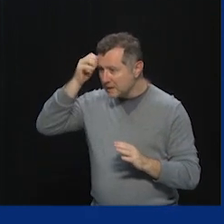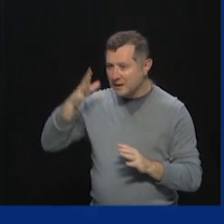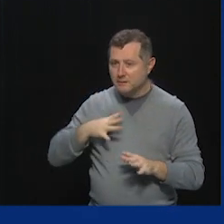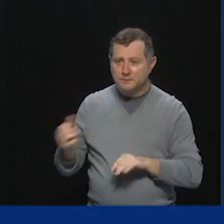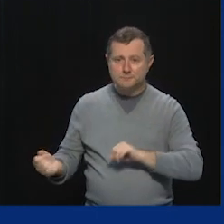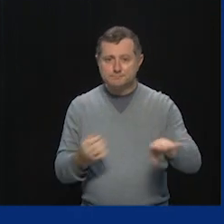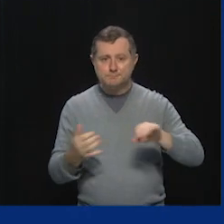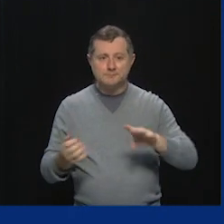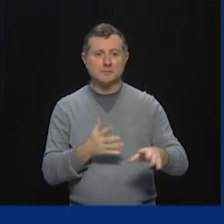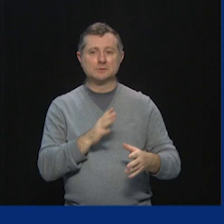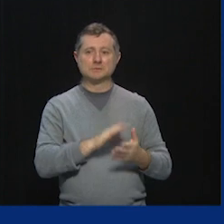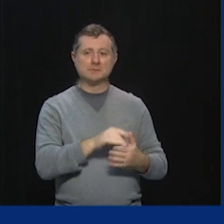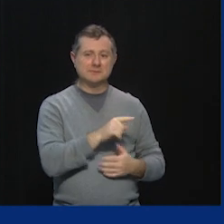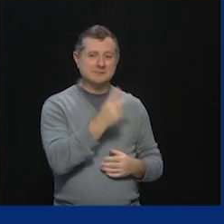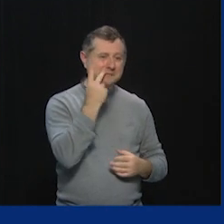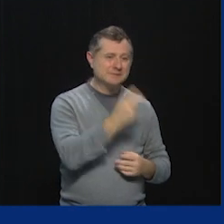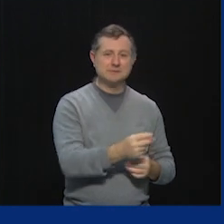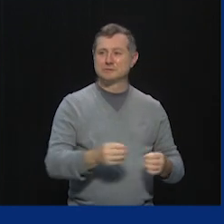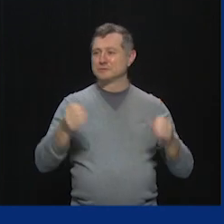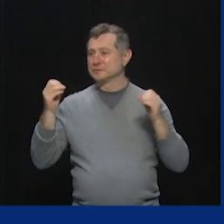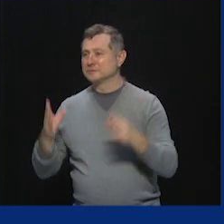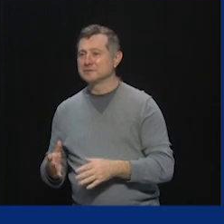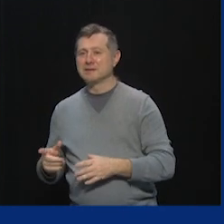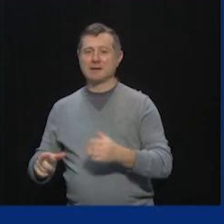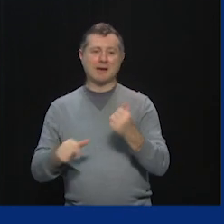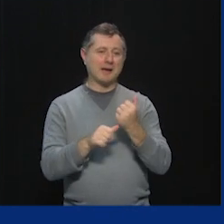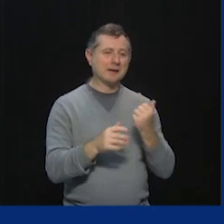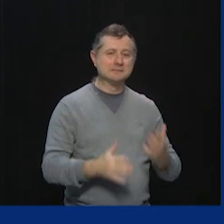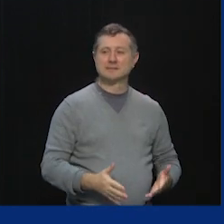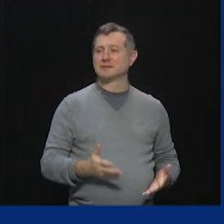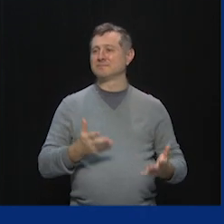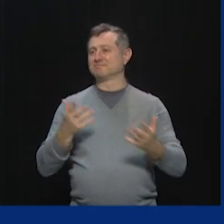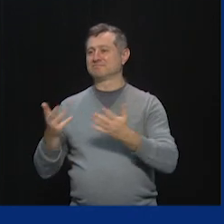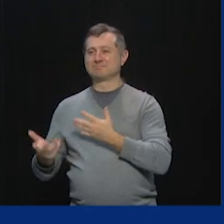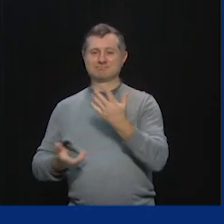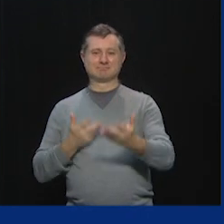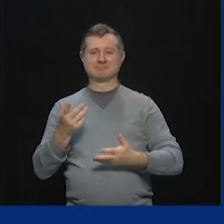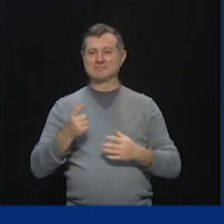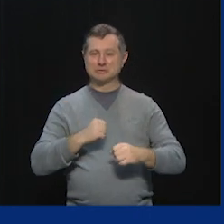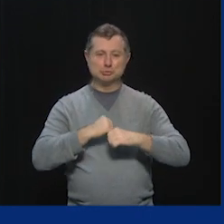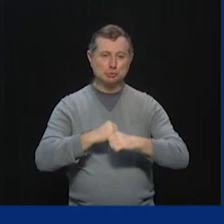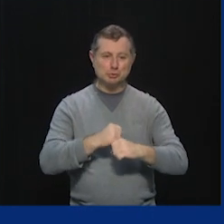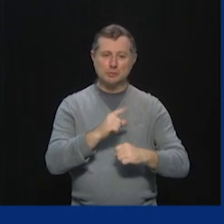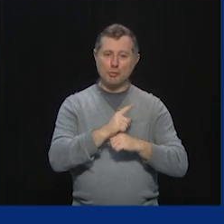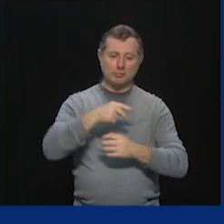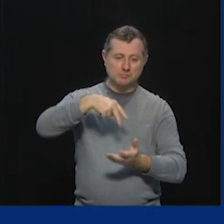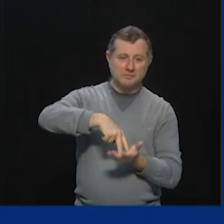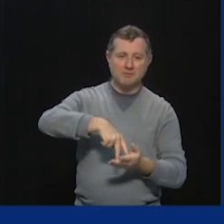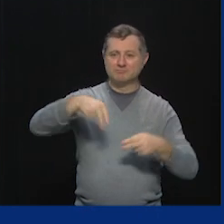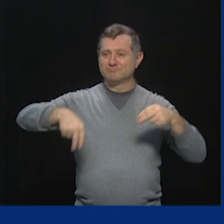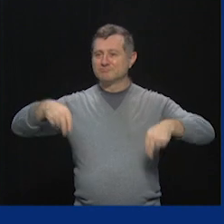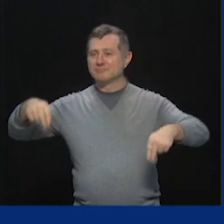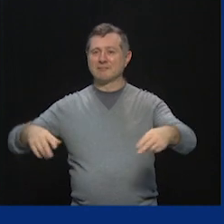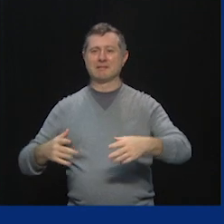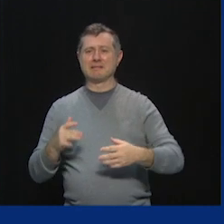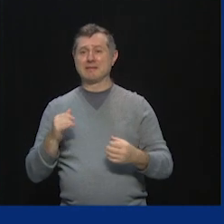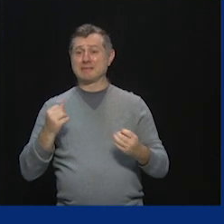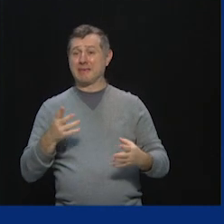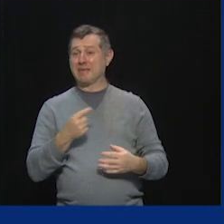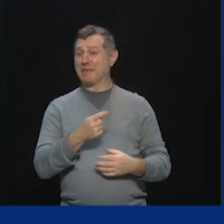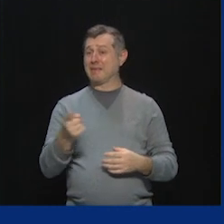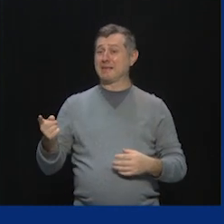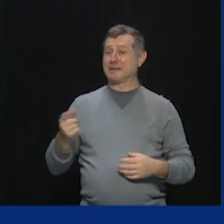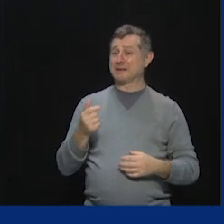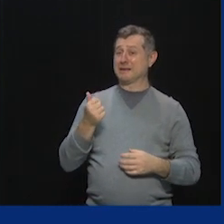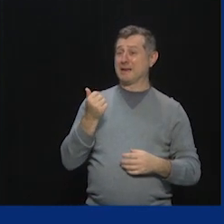guard. The fact is, Governor, by implementing the HERO Act, 19 million New Yorkers in this state are